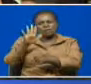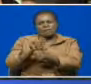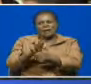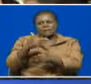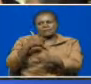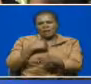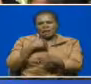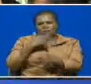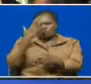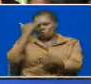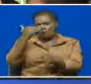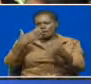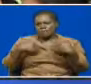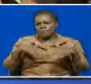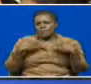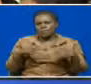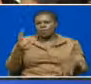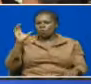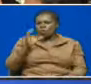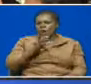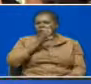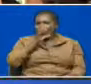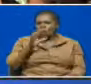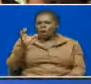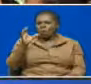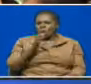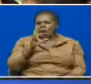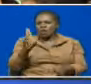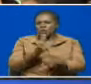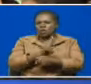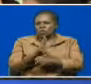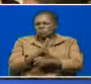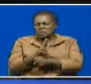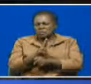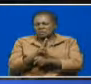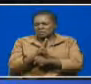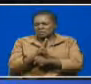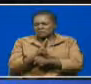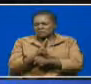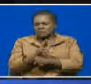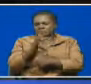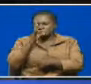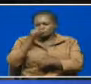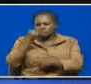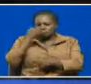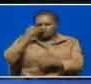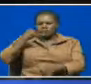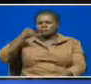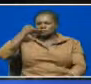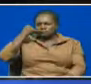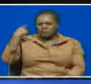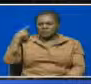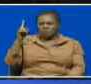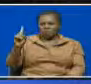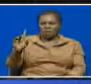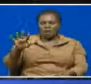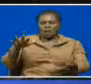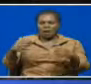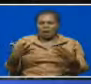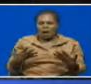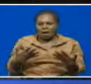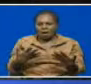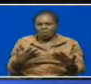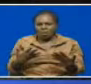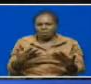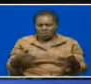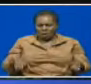why people get into drinking and using substance abuse. And of course, I think one is how we model